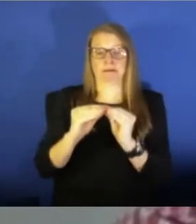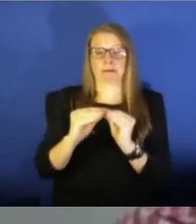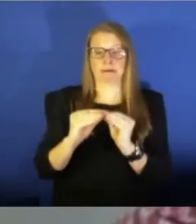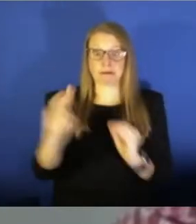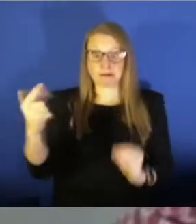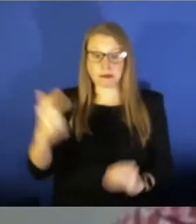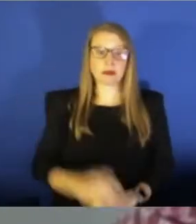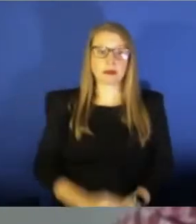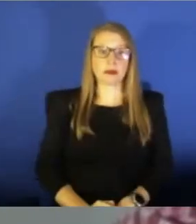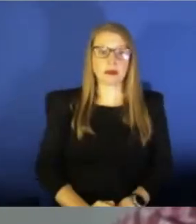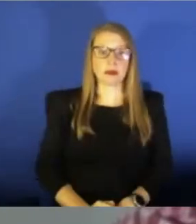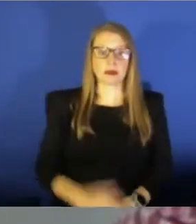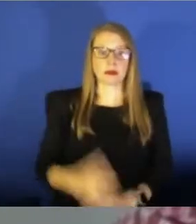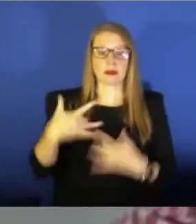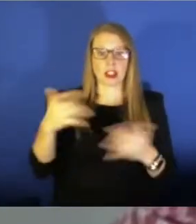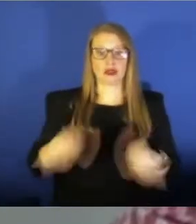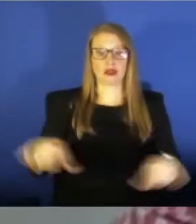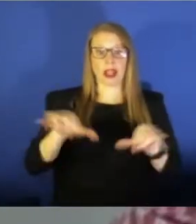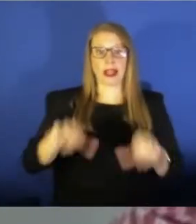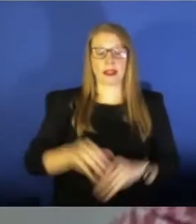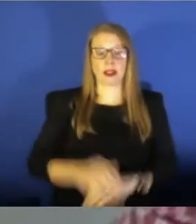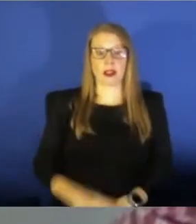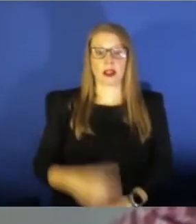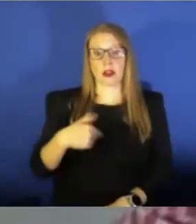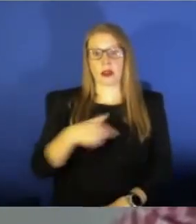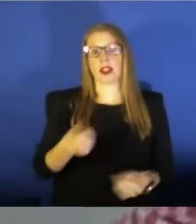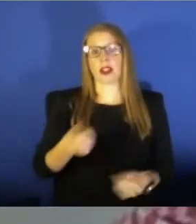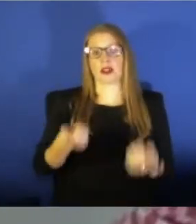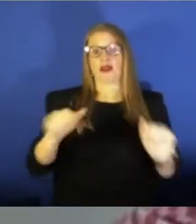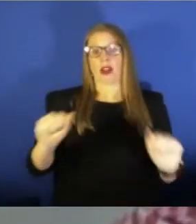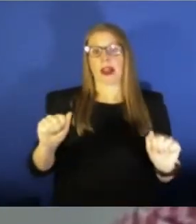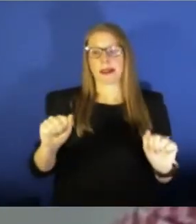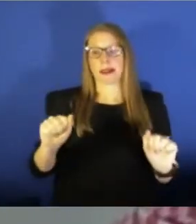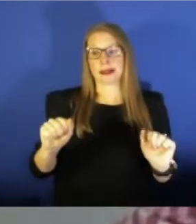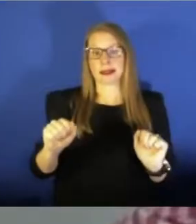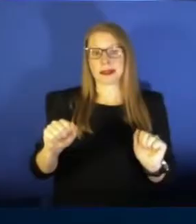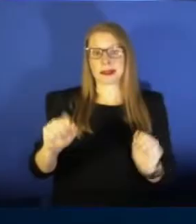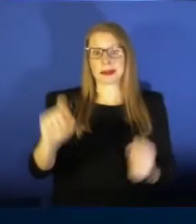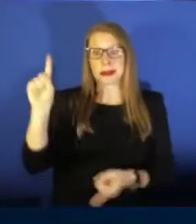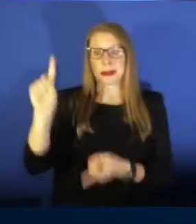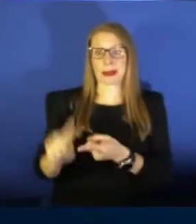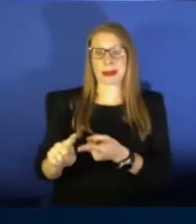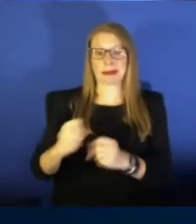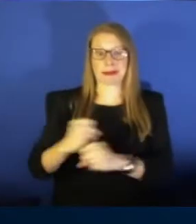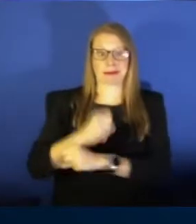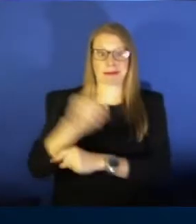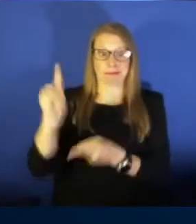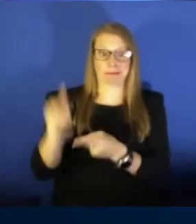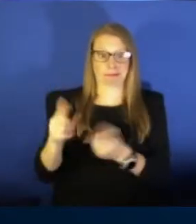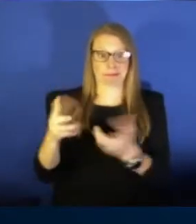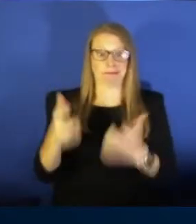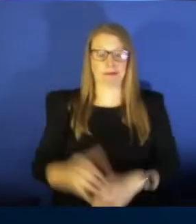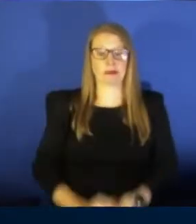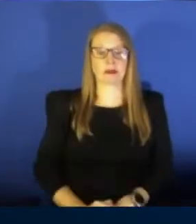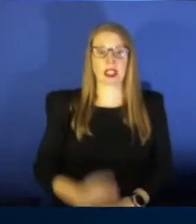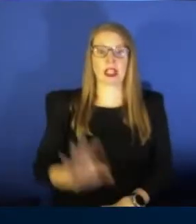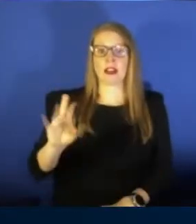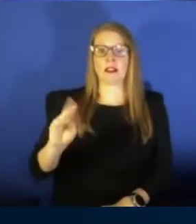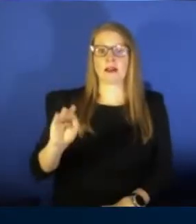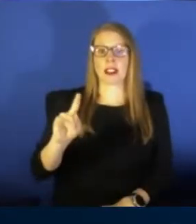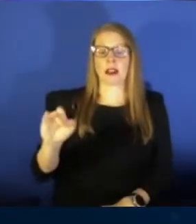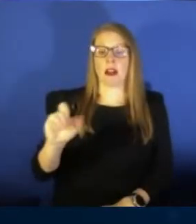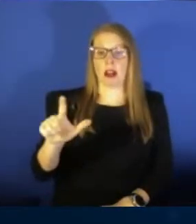learn on the internet. And and that's what it was in Platte County, as I understand. It was just